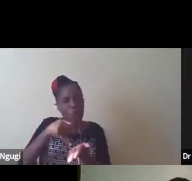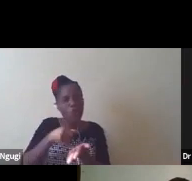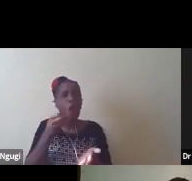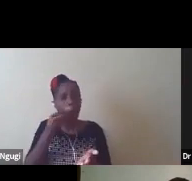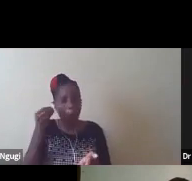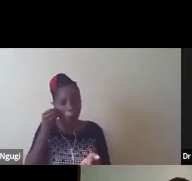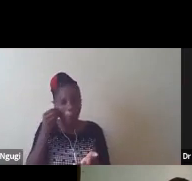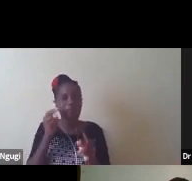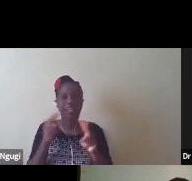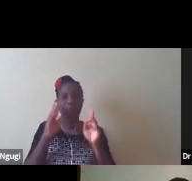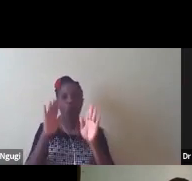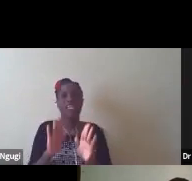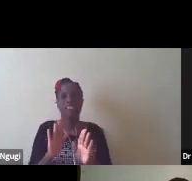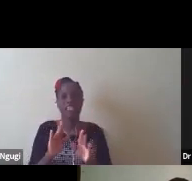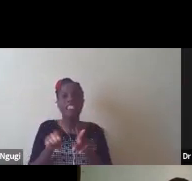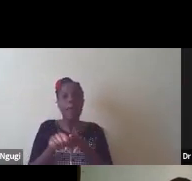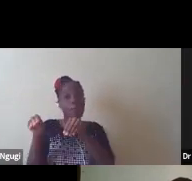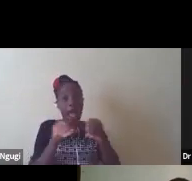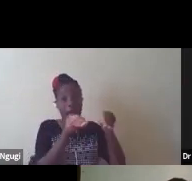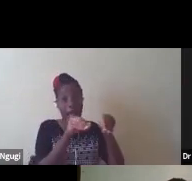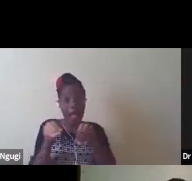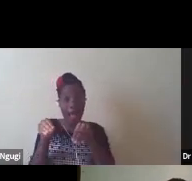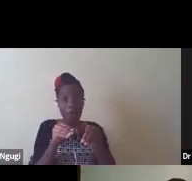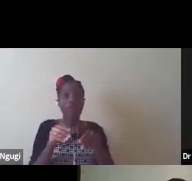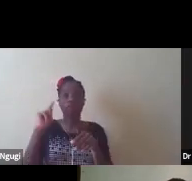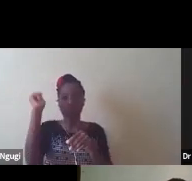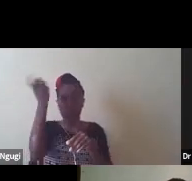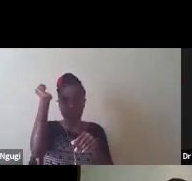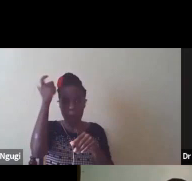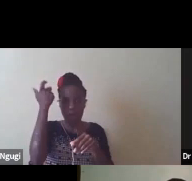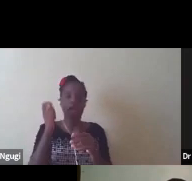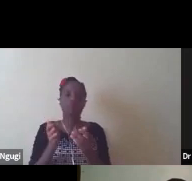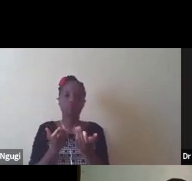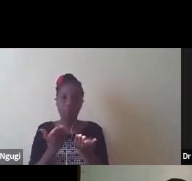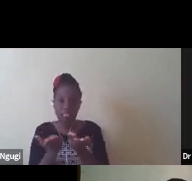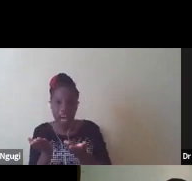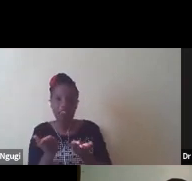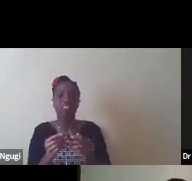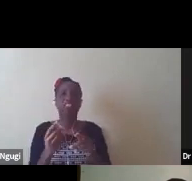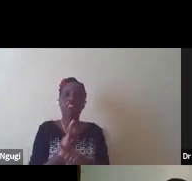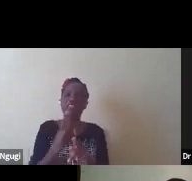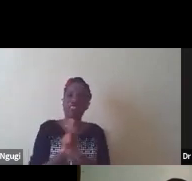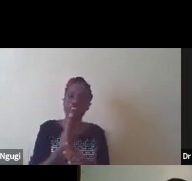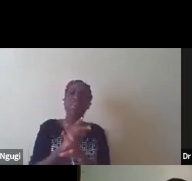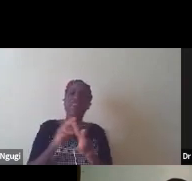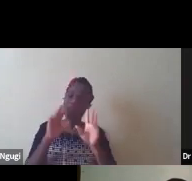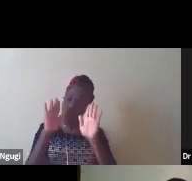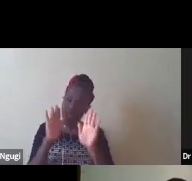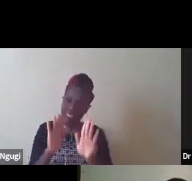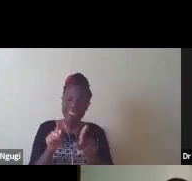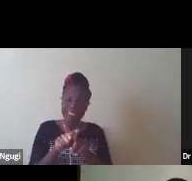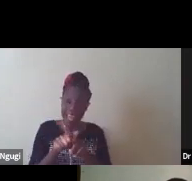should be able to get some ambulatory care for patients, domicile care for patients, and that's very important. We need to treat patients in